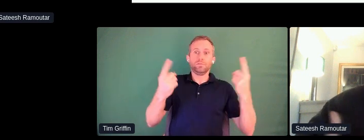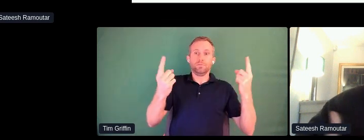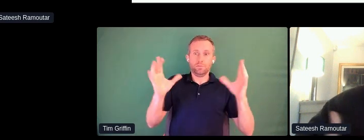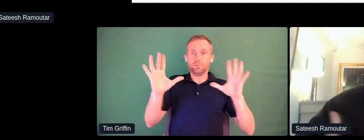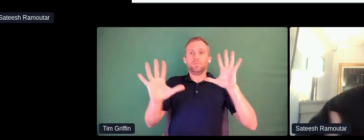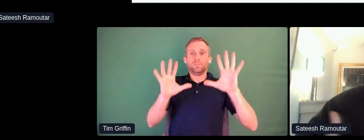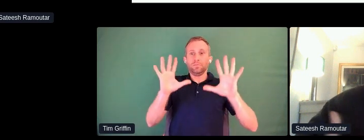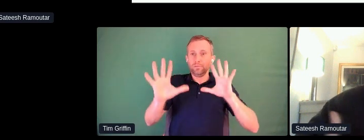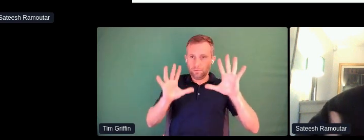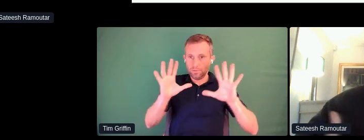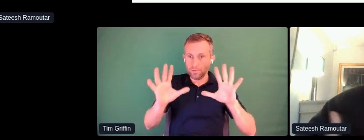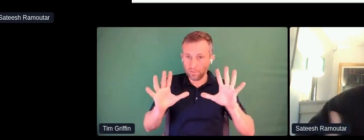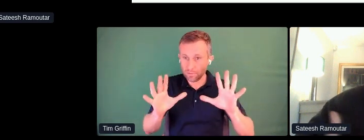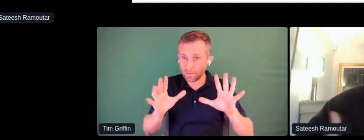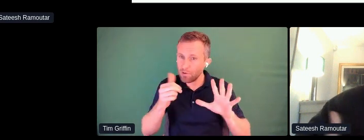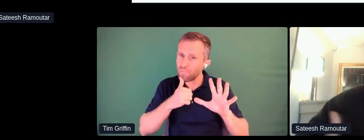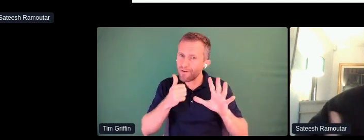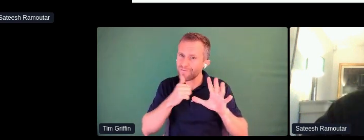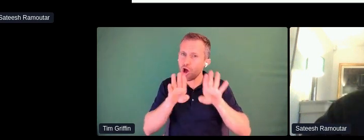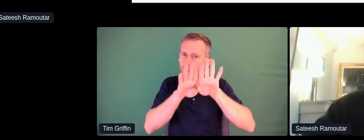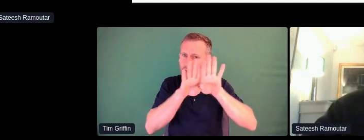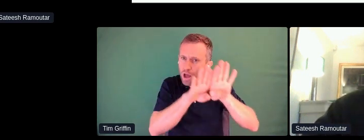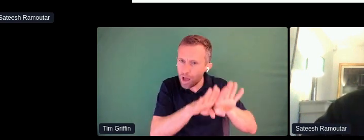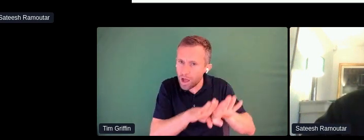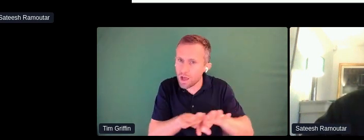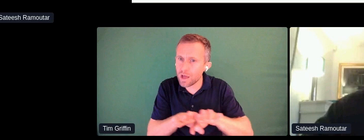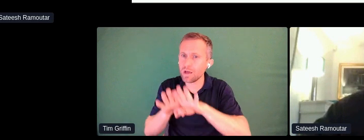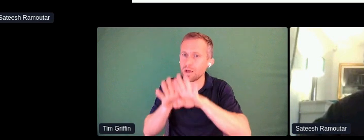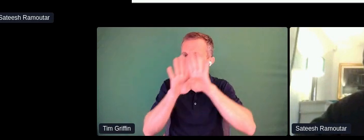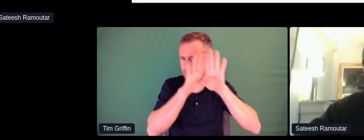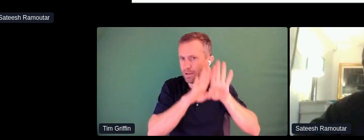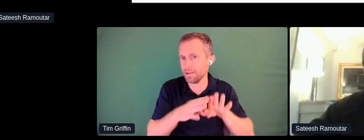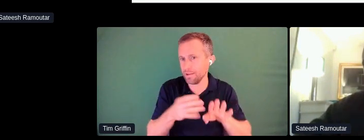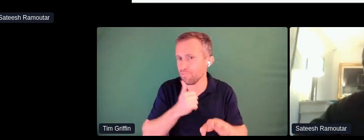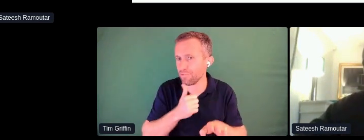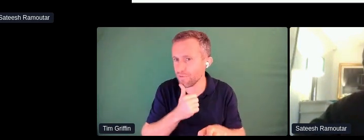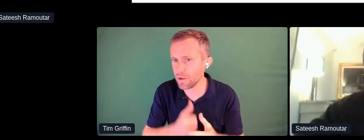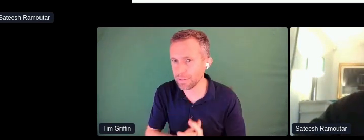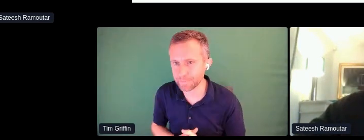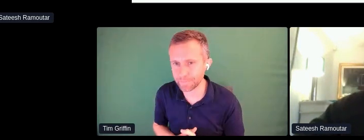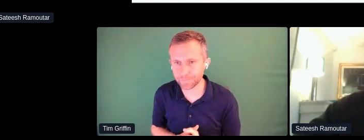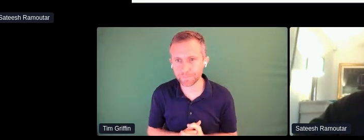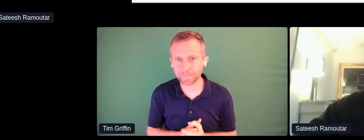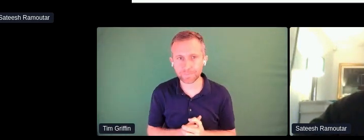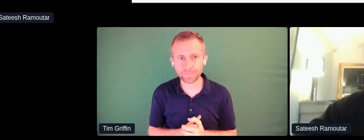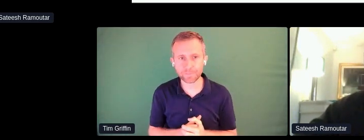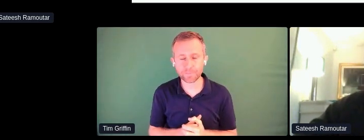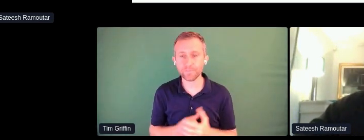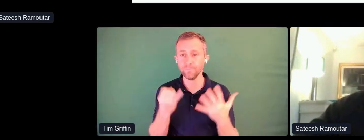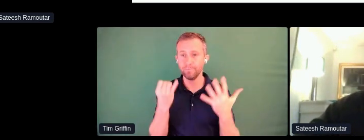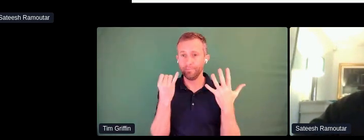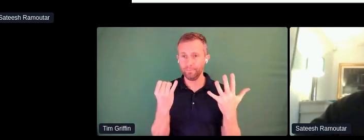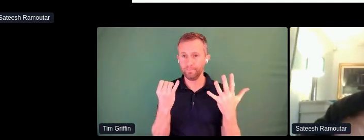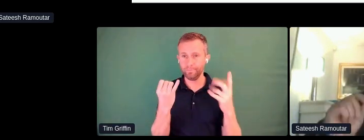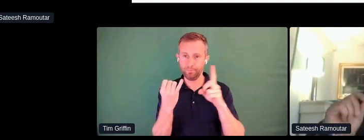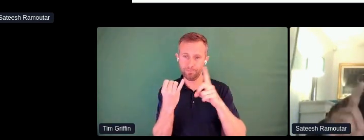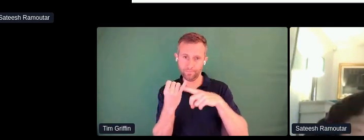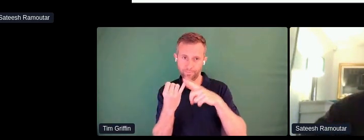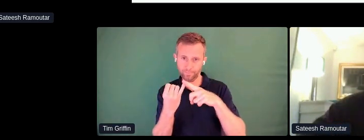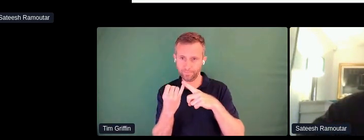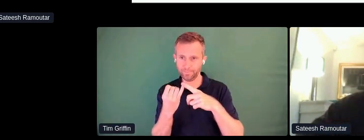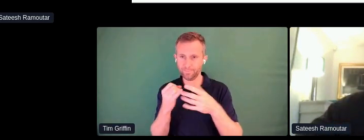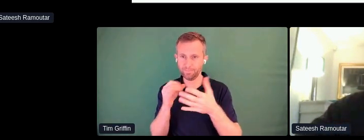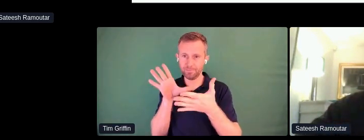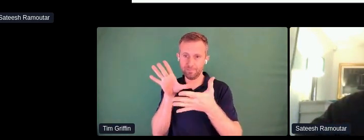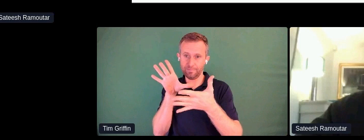can actually throw you from your normal usage patterns. The sixth thing was that pinch and expand